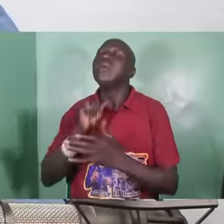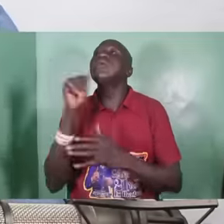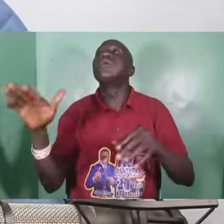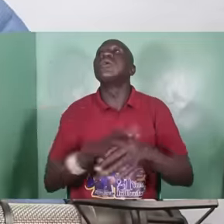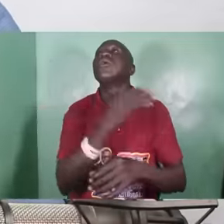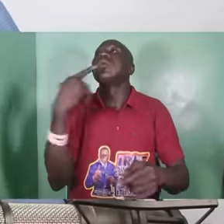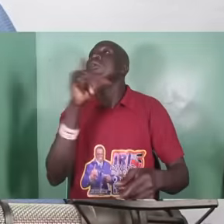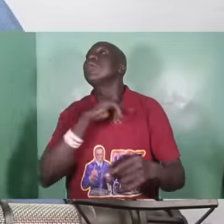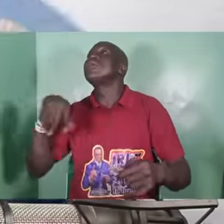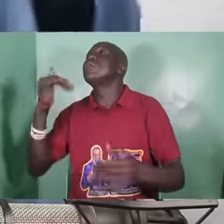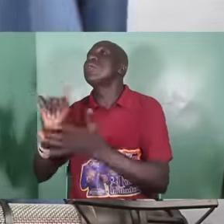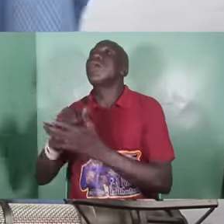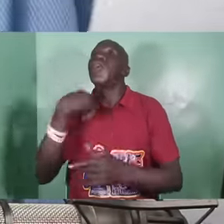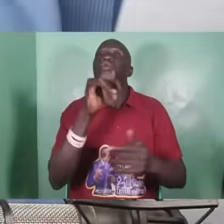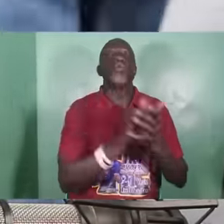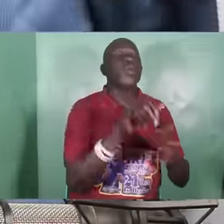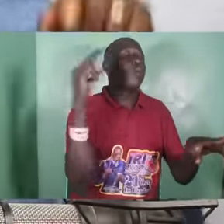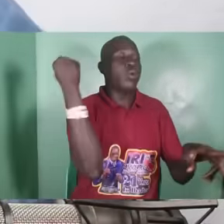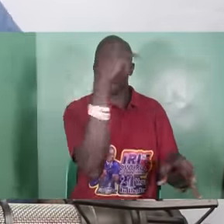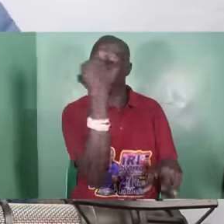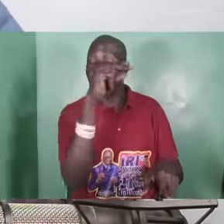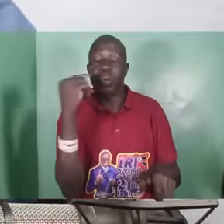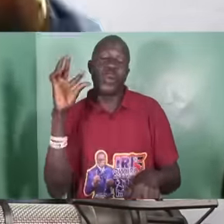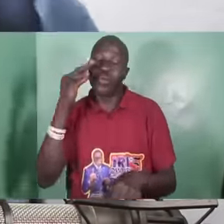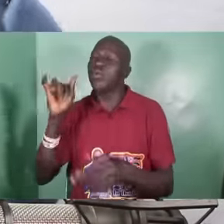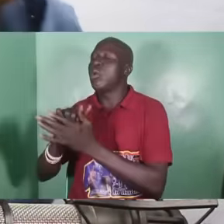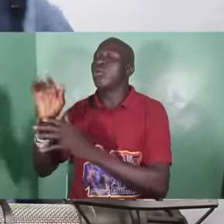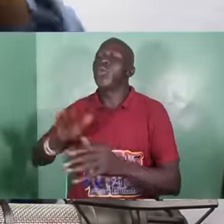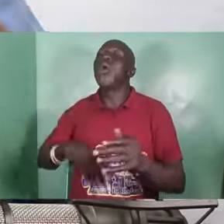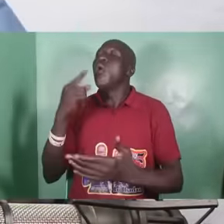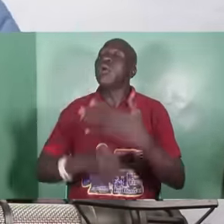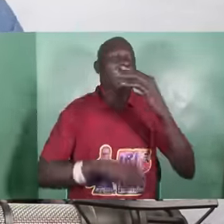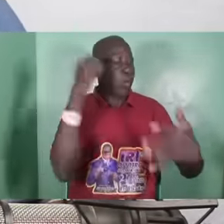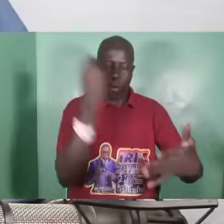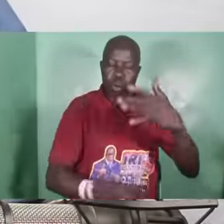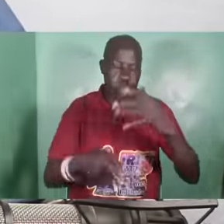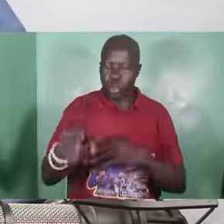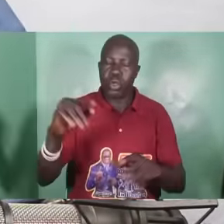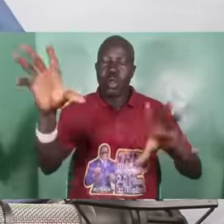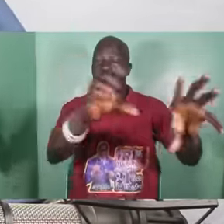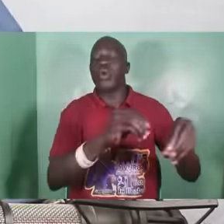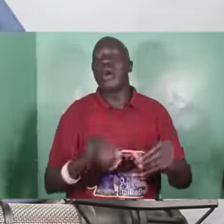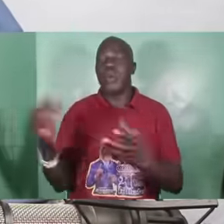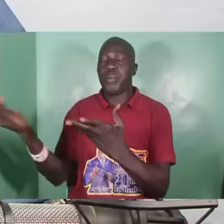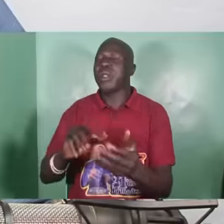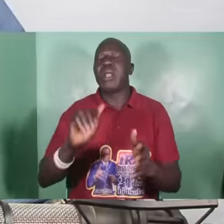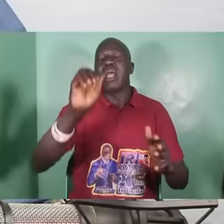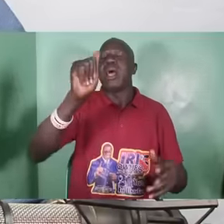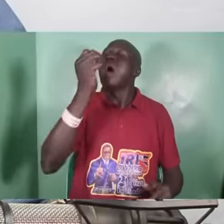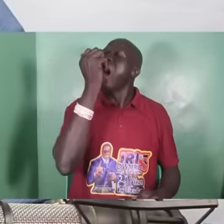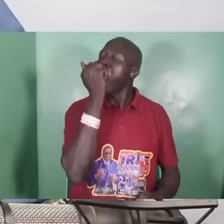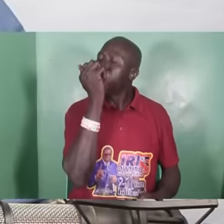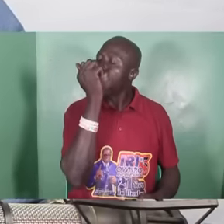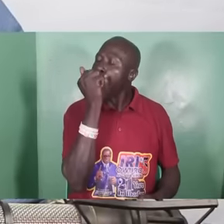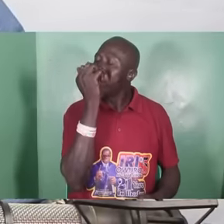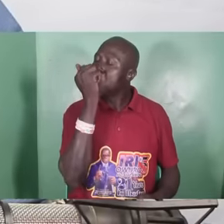enough. The Lord said, all the people chose to come to the Lord. Lọ́wọ́ apple kan dání. Go and get an apple. Fúra